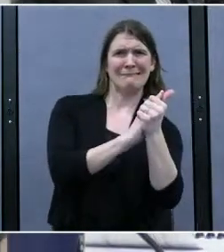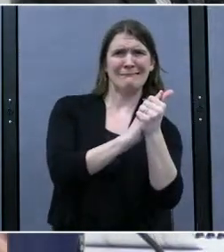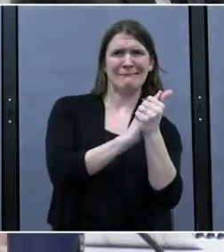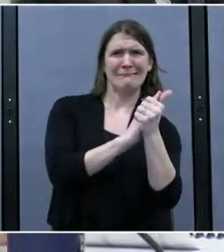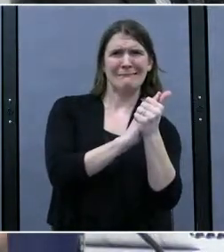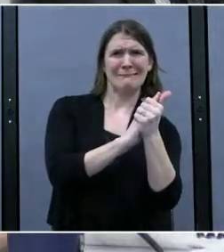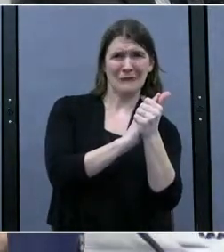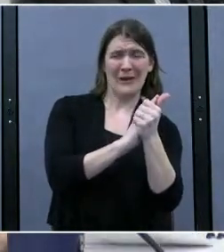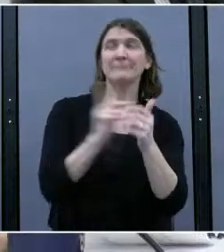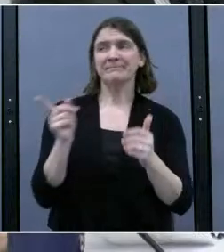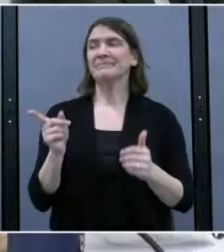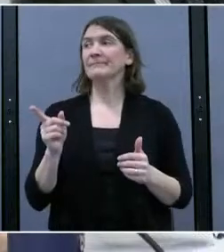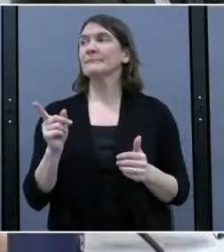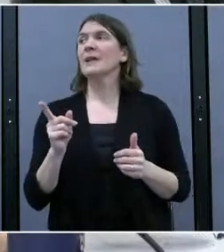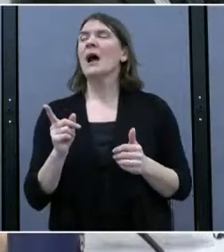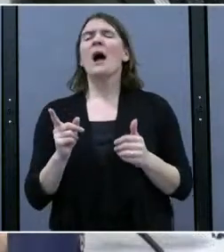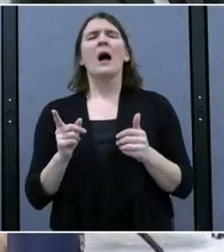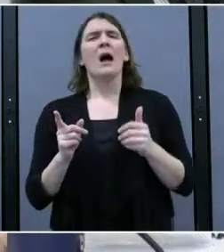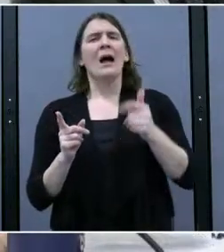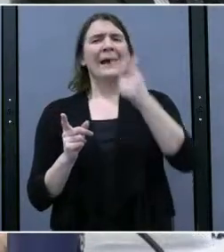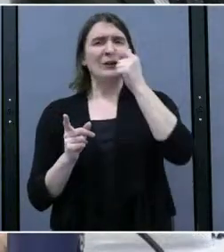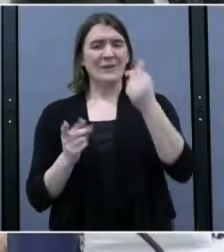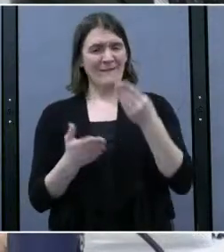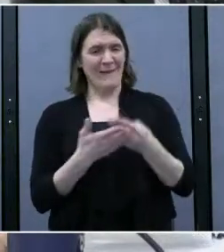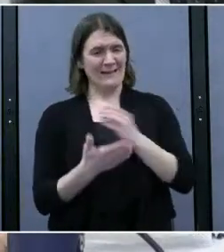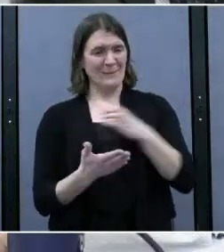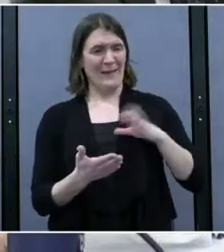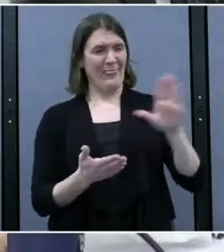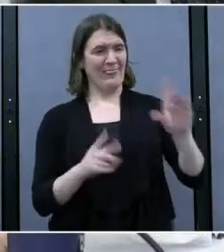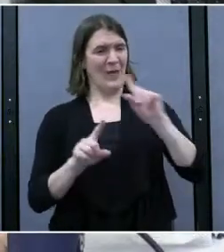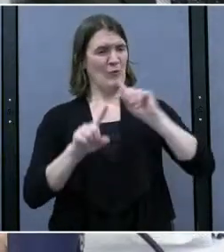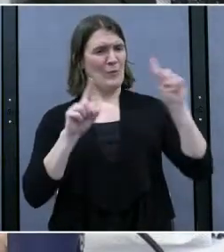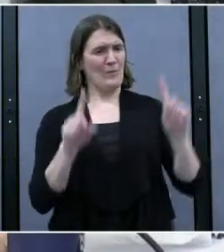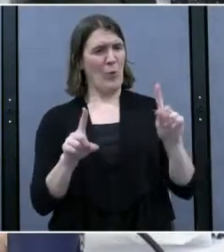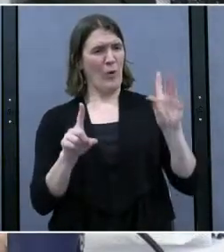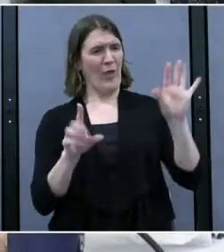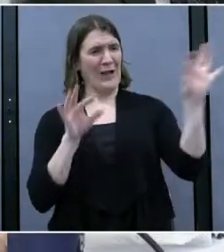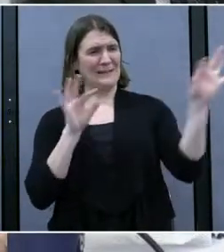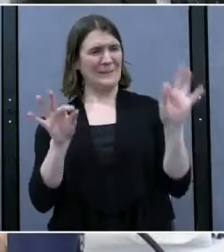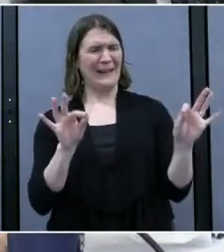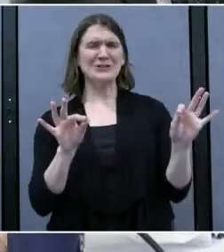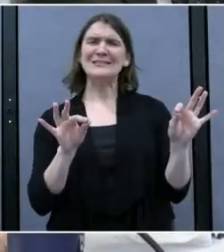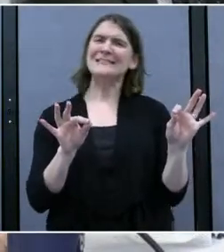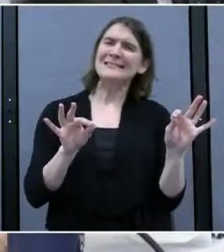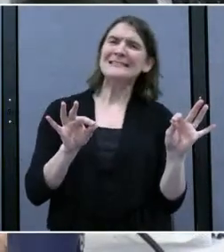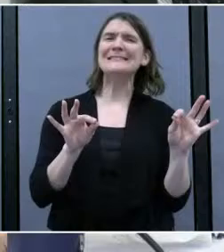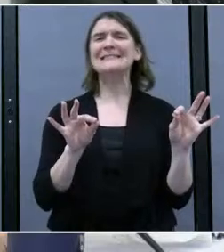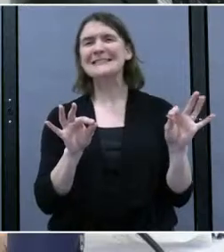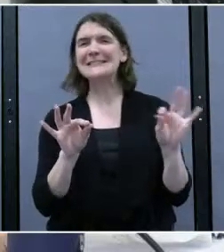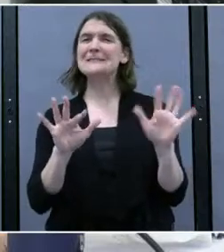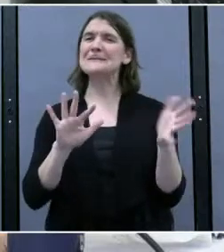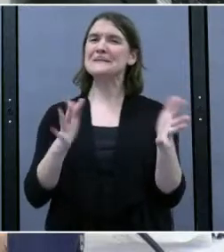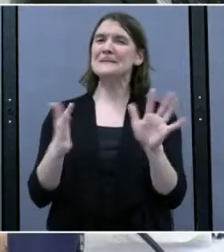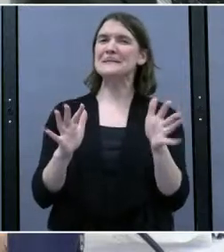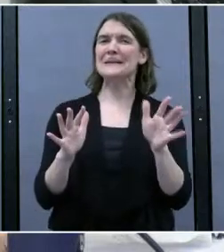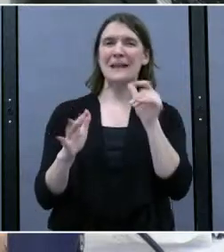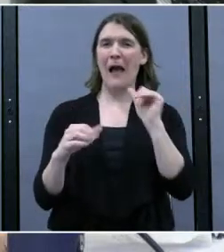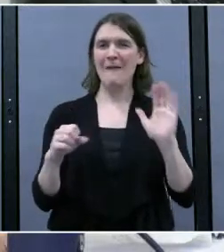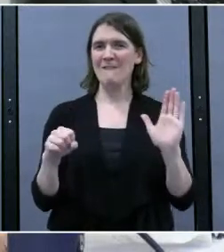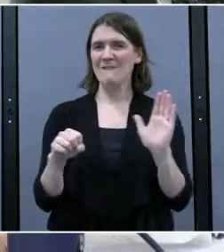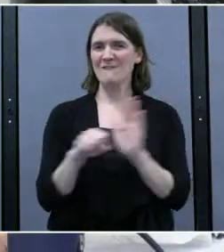say the way it's described in the Finance Committee report maybe doesn't quite catch how some